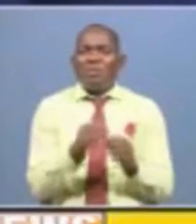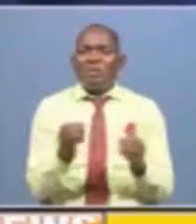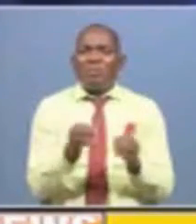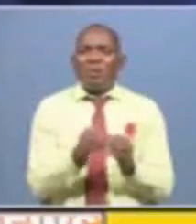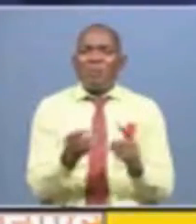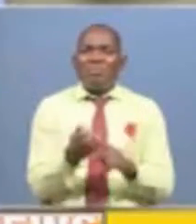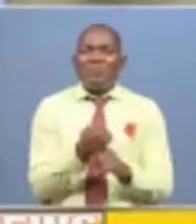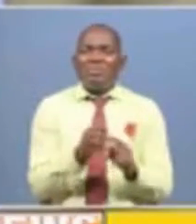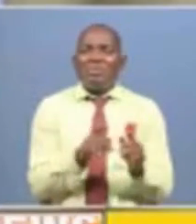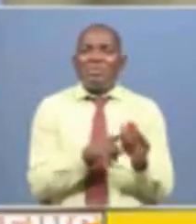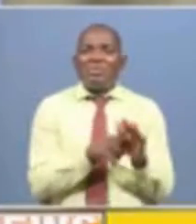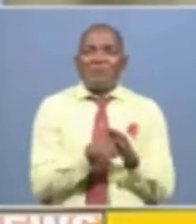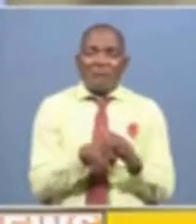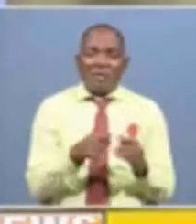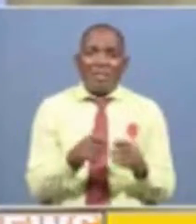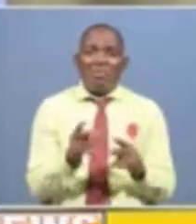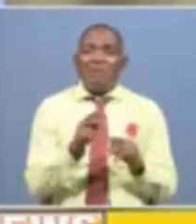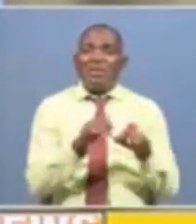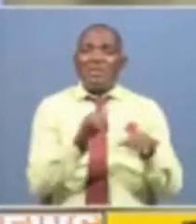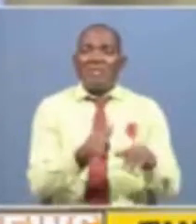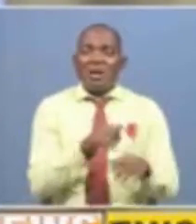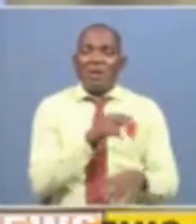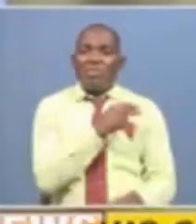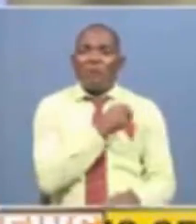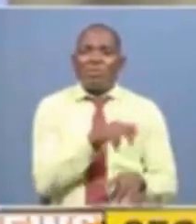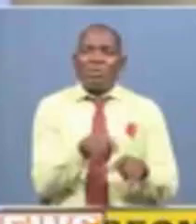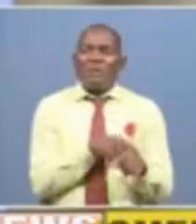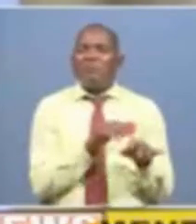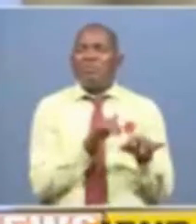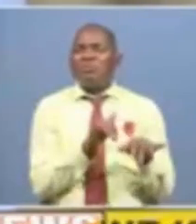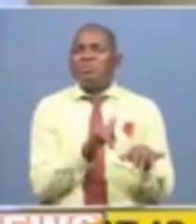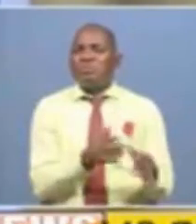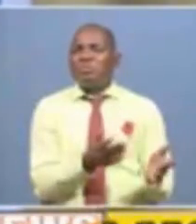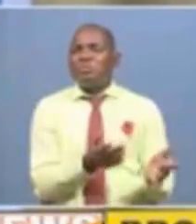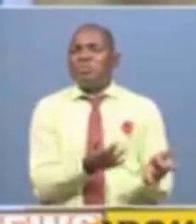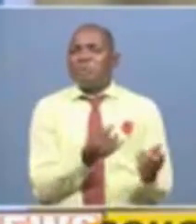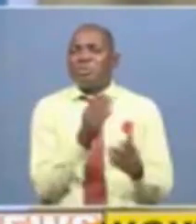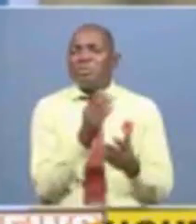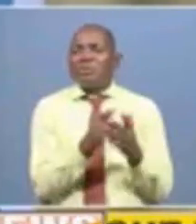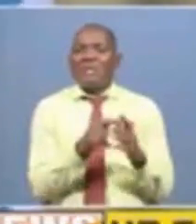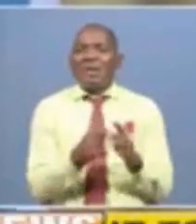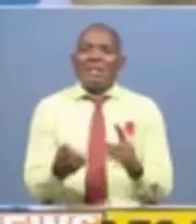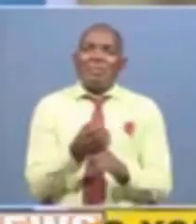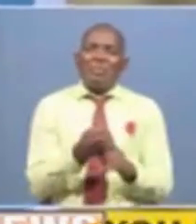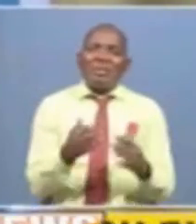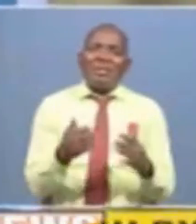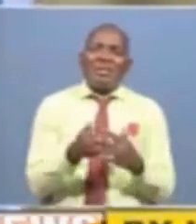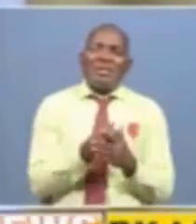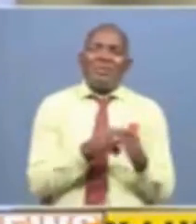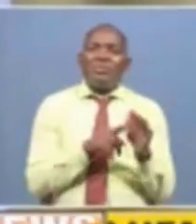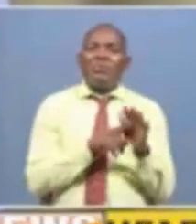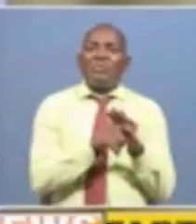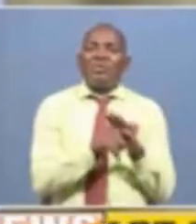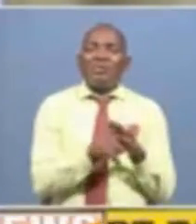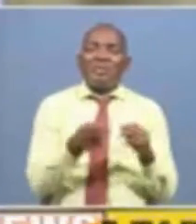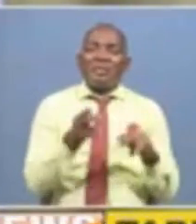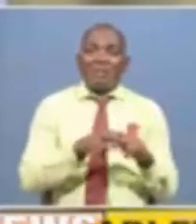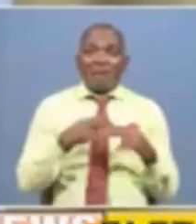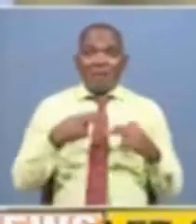infections. Prolonged stay at the healthcare facilities, loss of productivity, increased healthcare